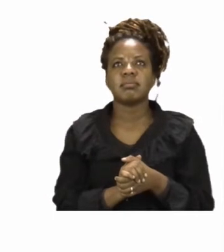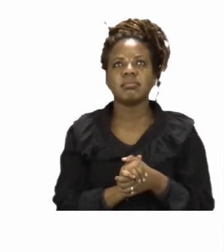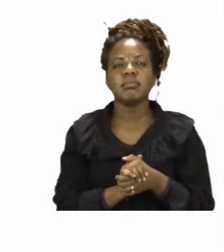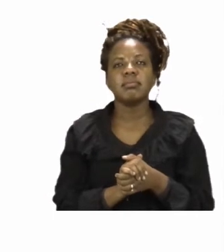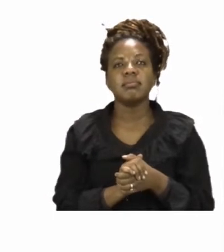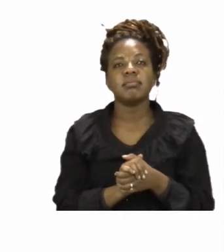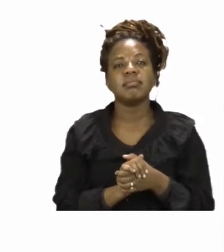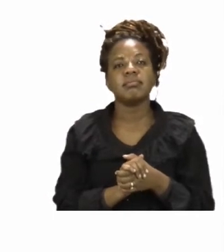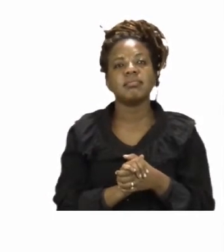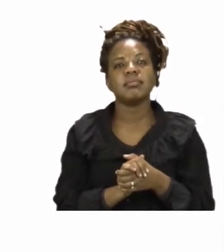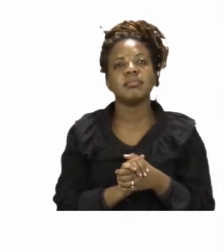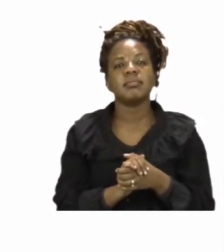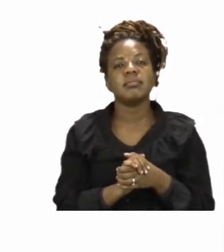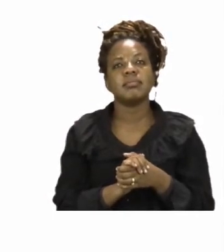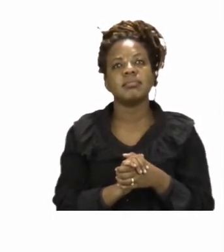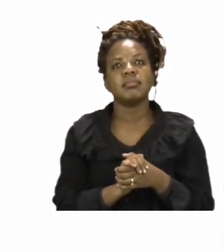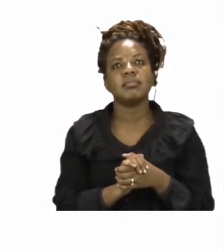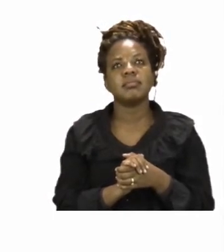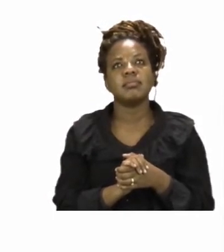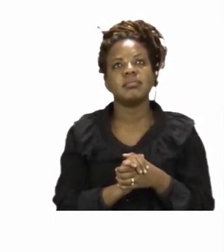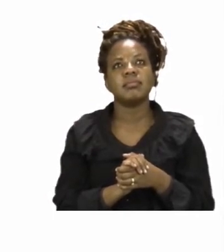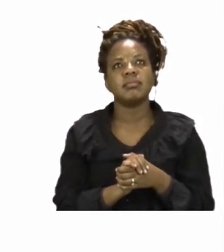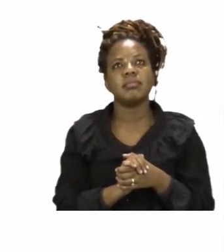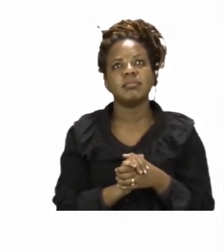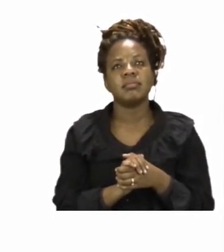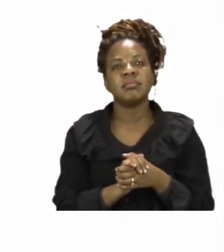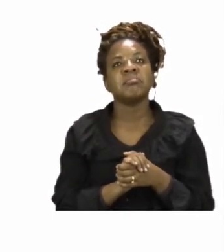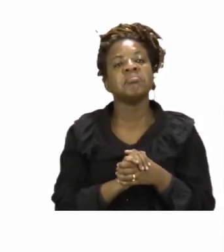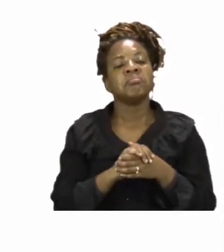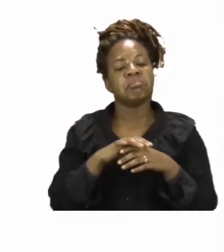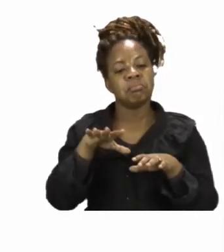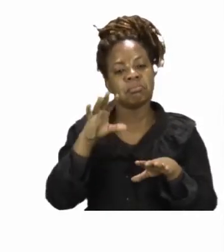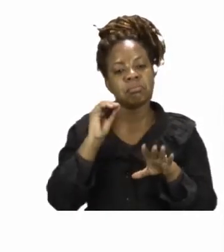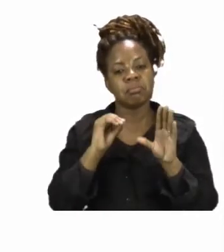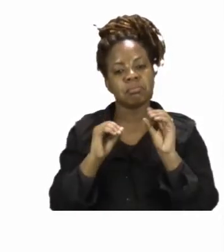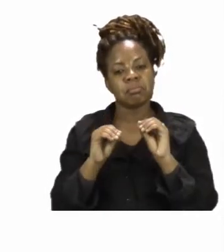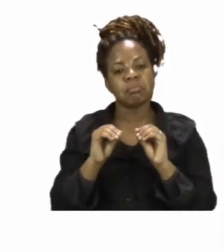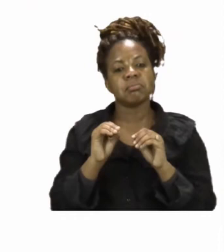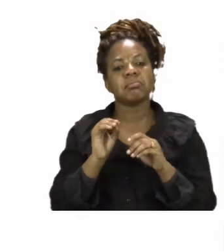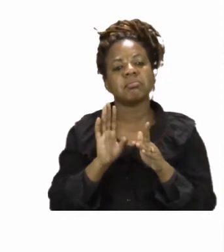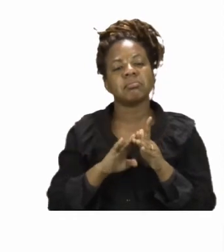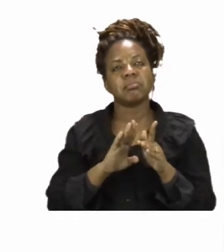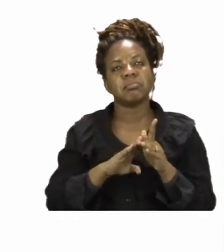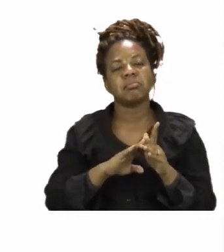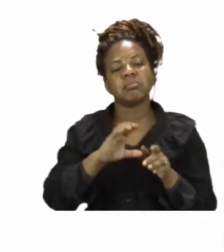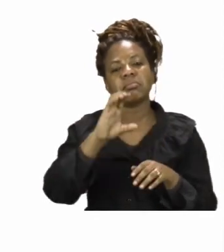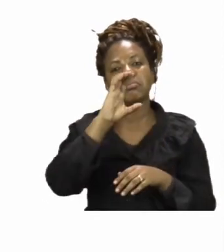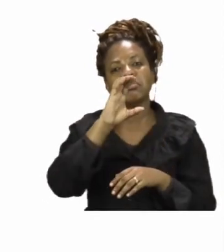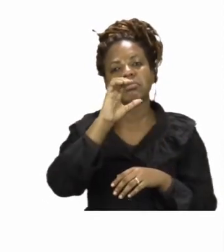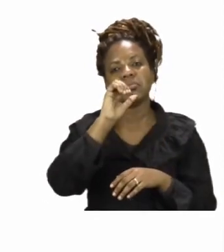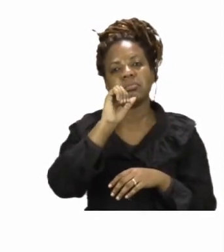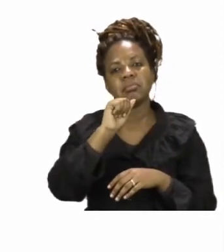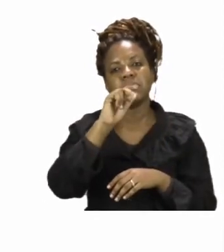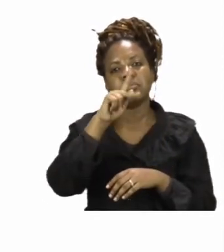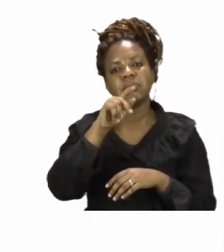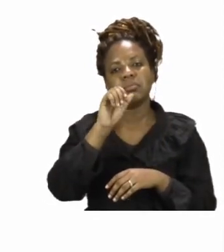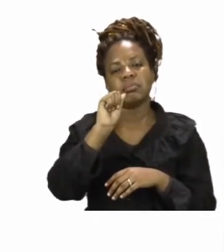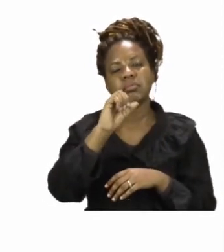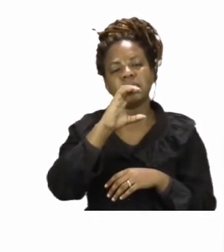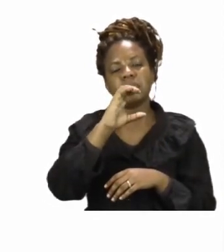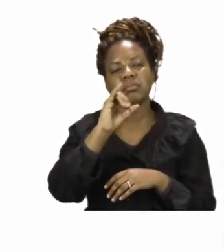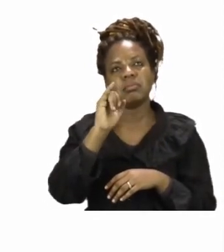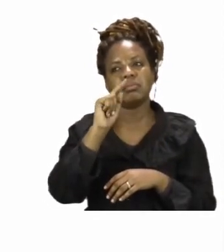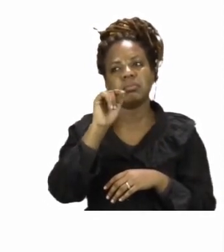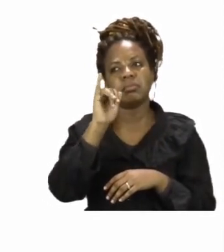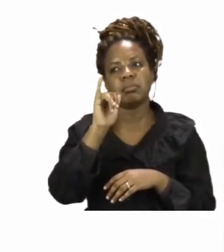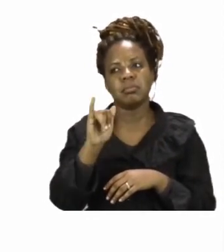25, we are going to be starting with capacity. Now, capacity is very important because it